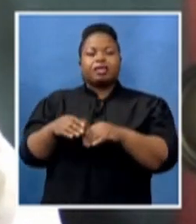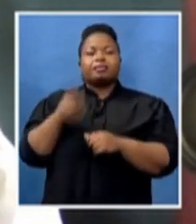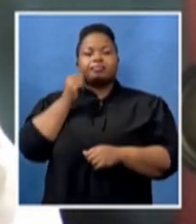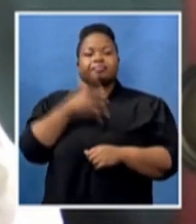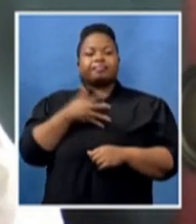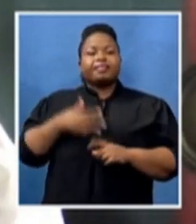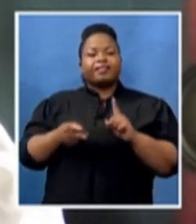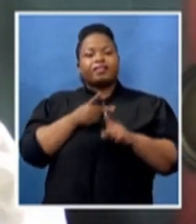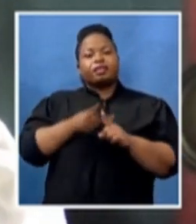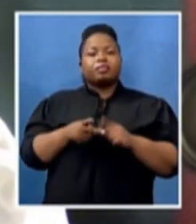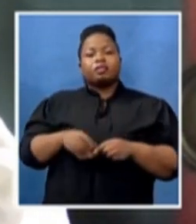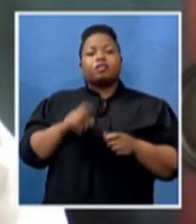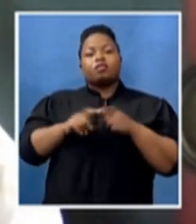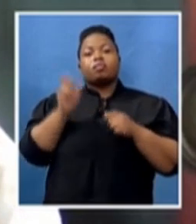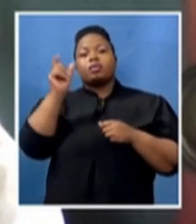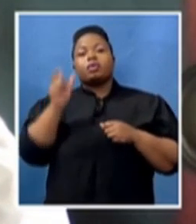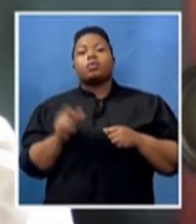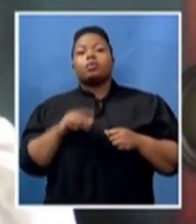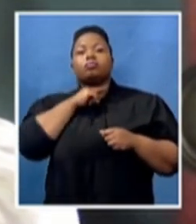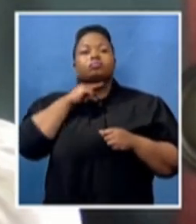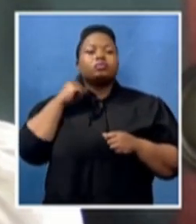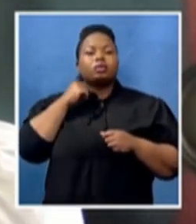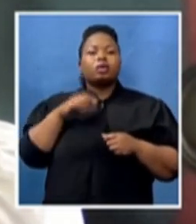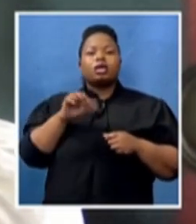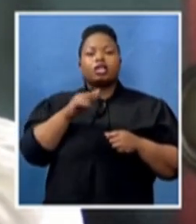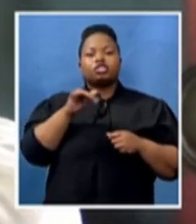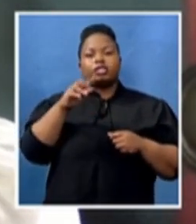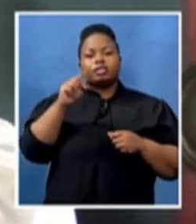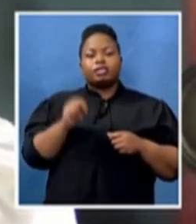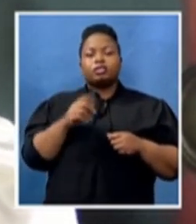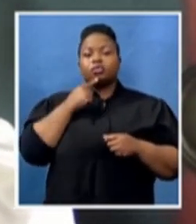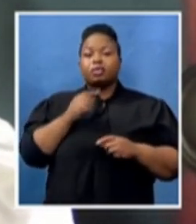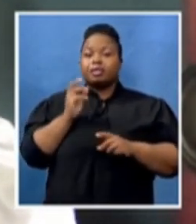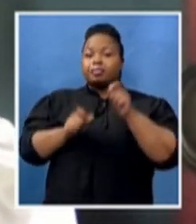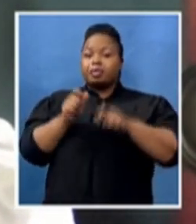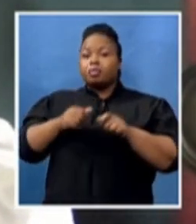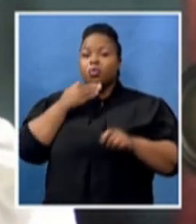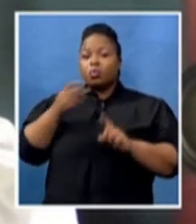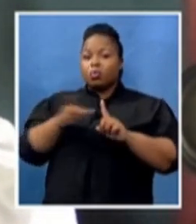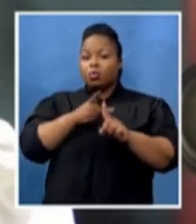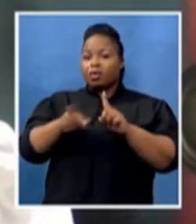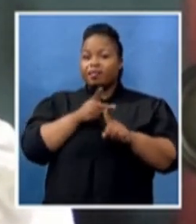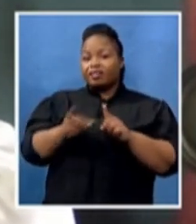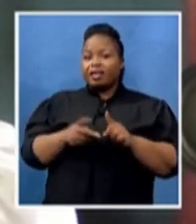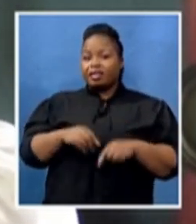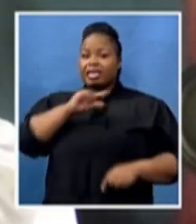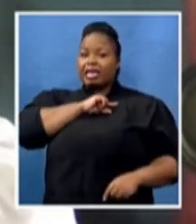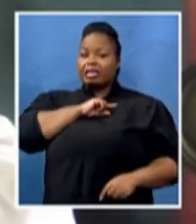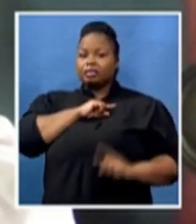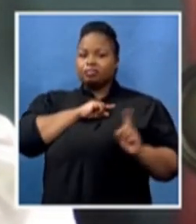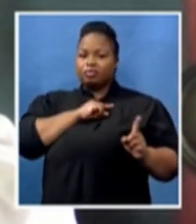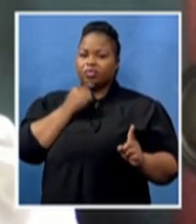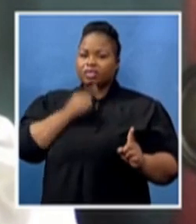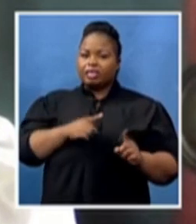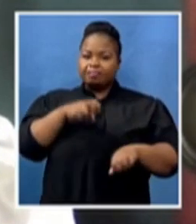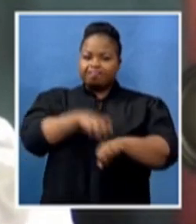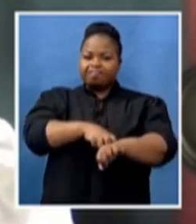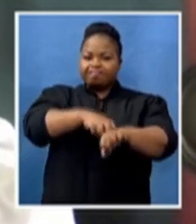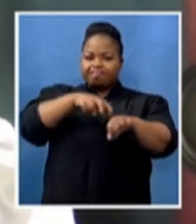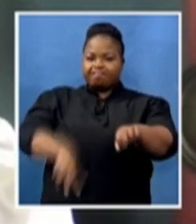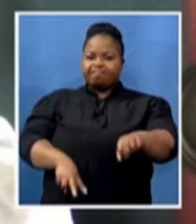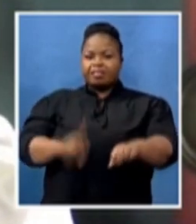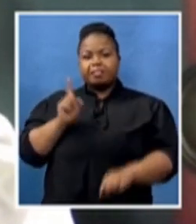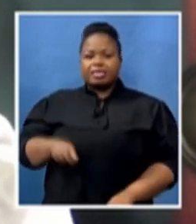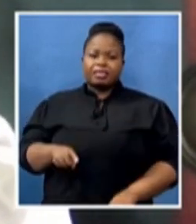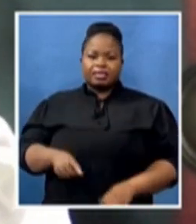Sharpton. To the perpetrators of gender-based violence, we say, take your knee off our necks. We must march